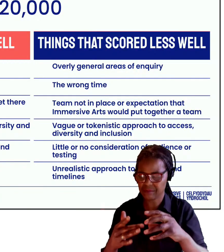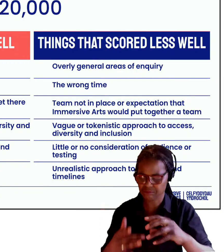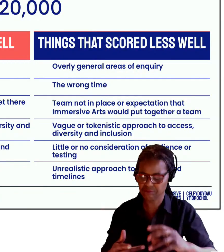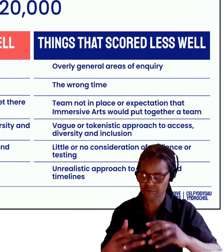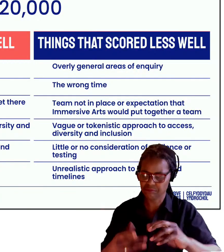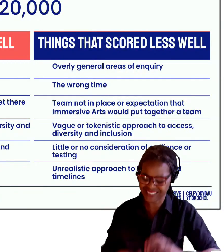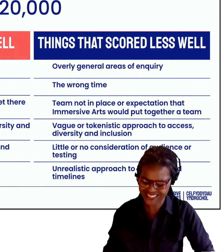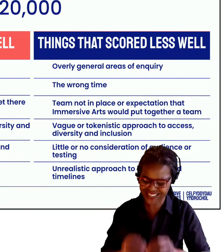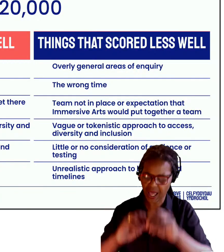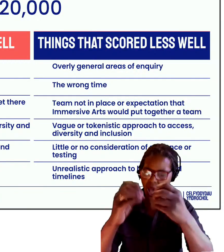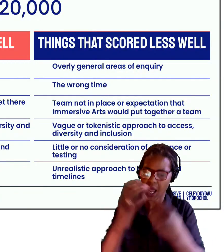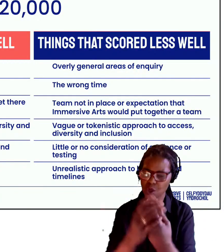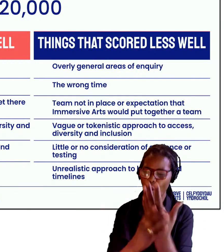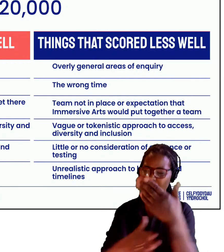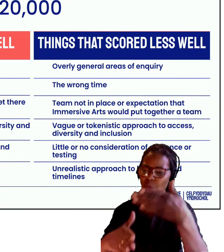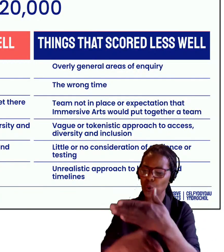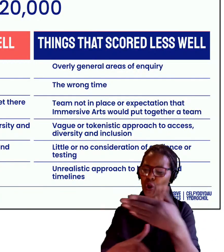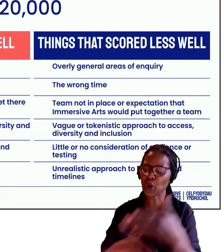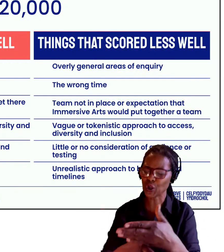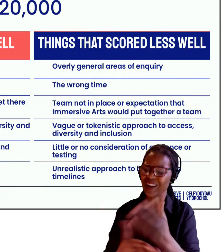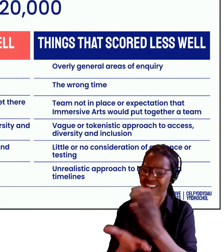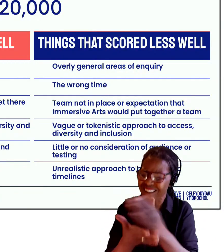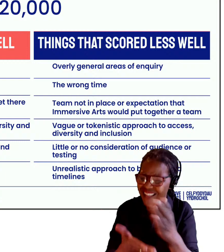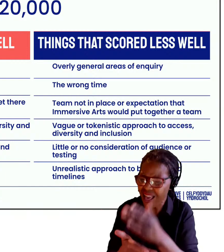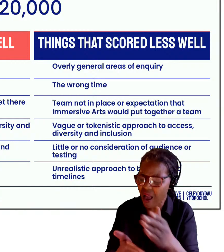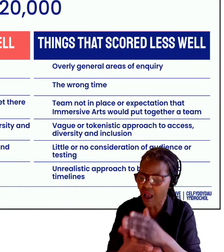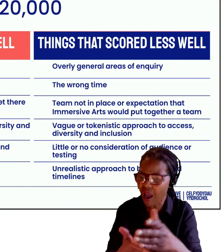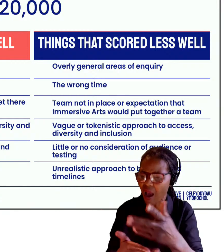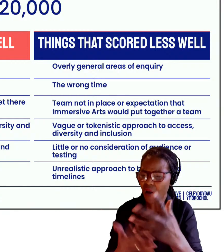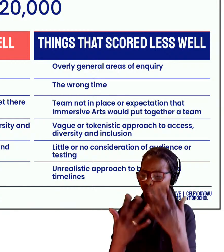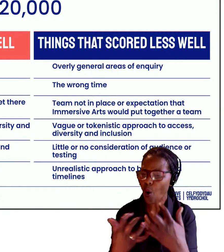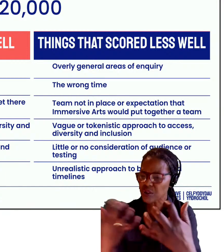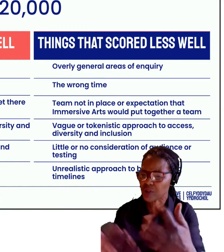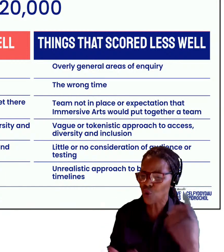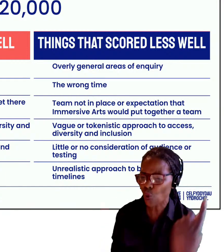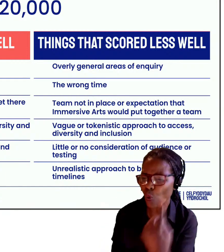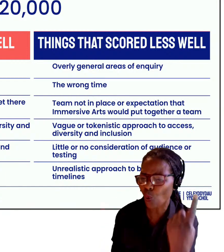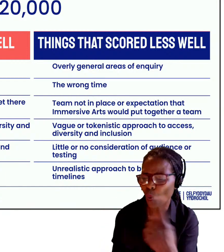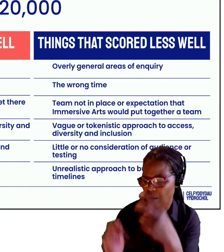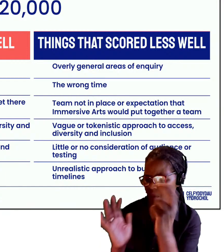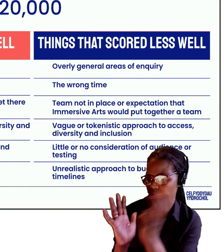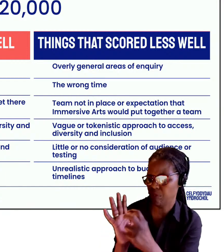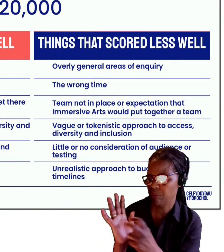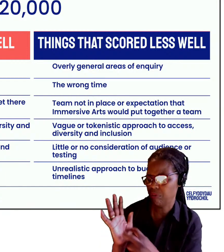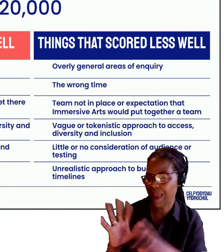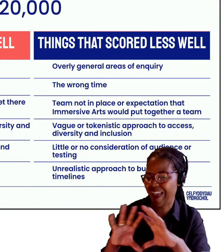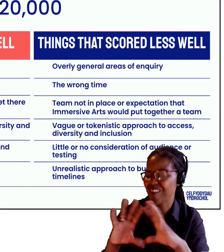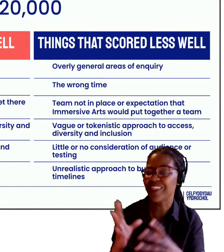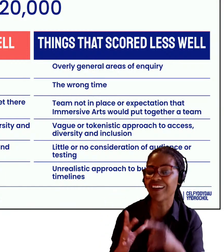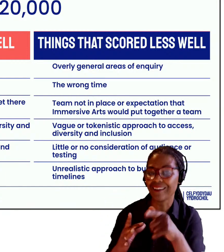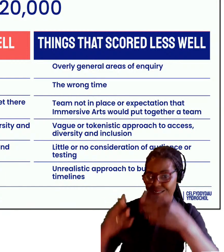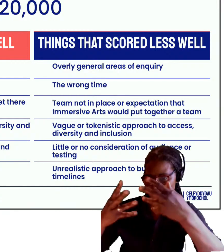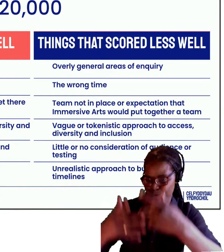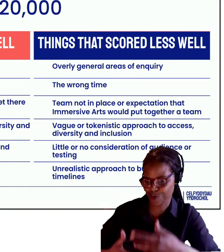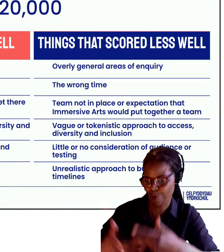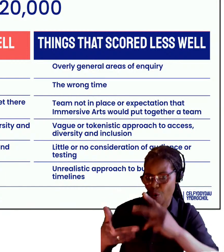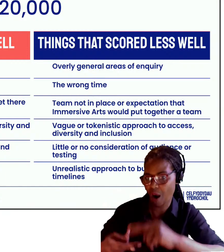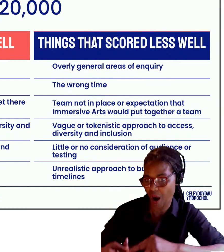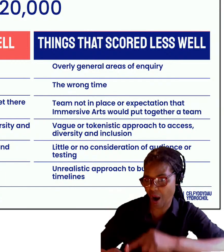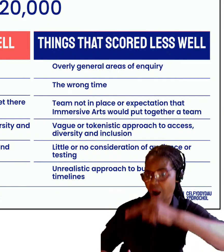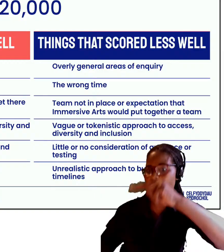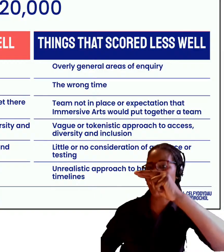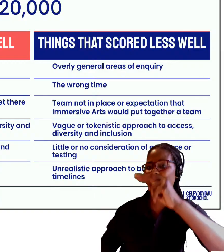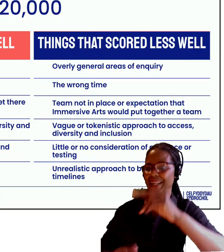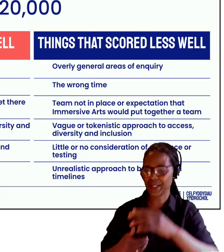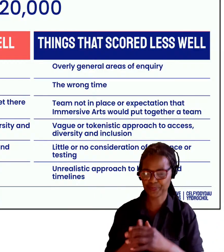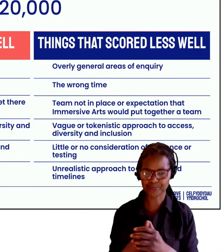work, with clear outlines of who their intended audiences are. In contrast, a vague or tokenistic approach to